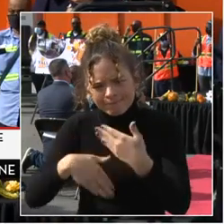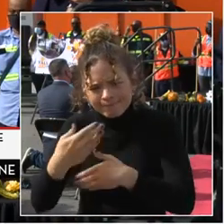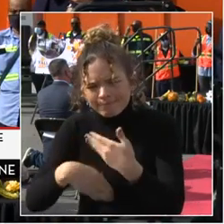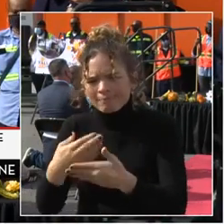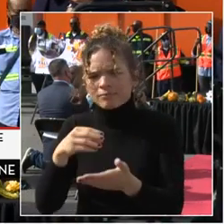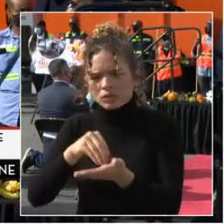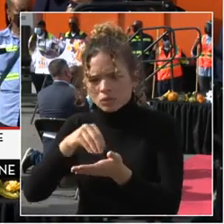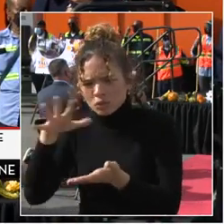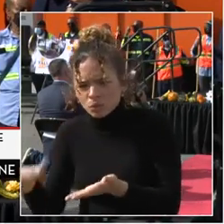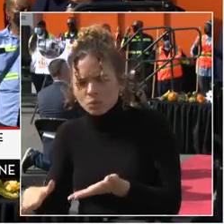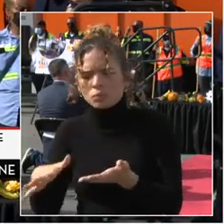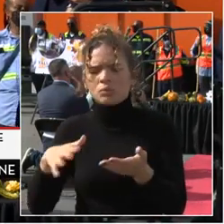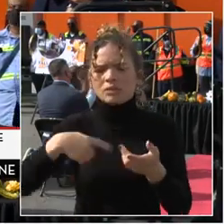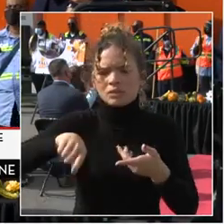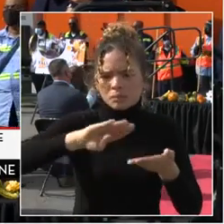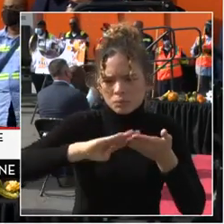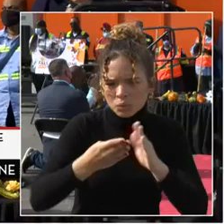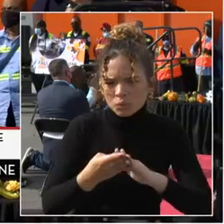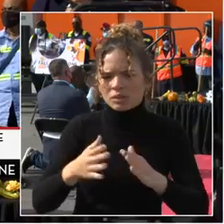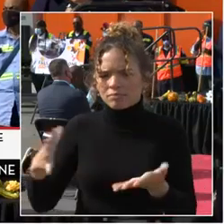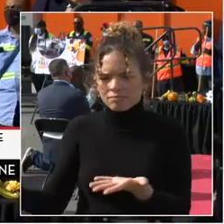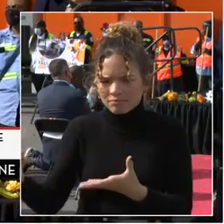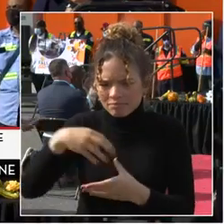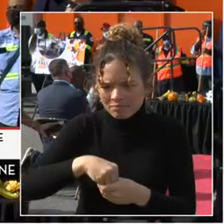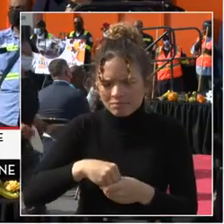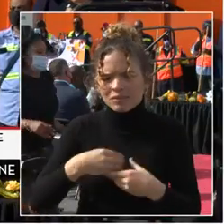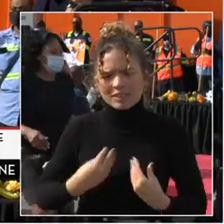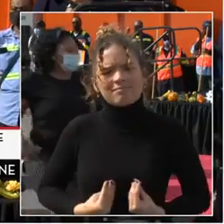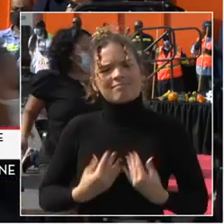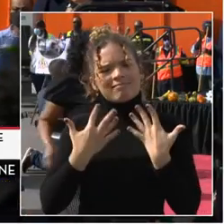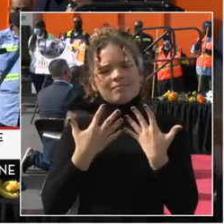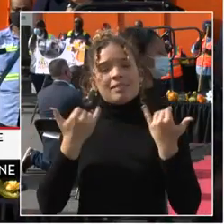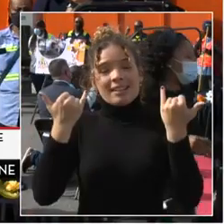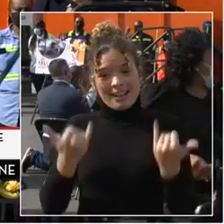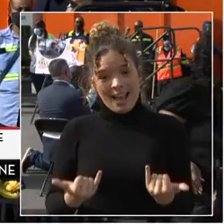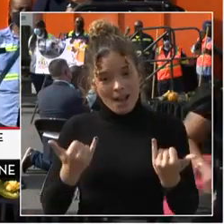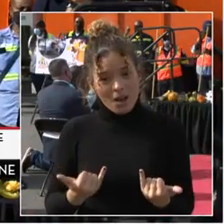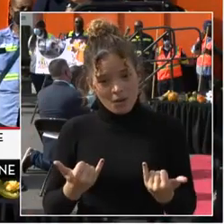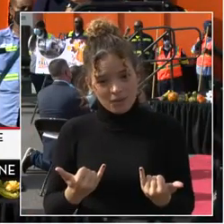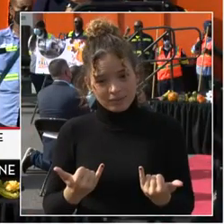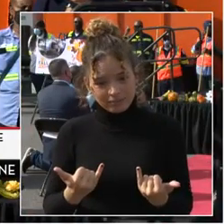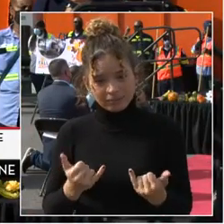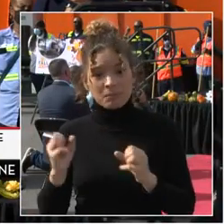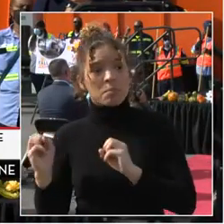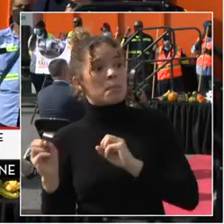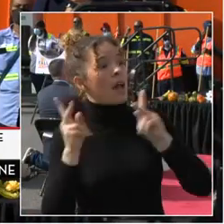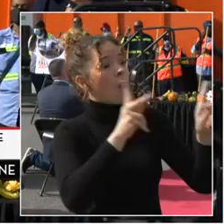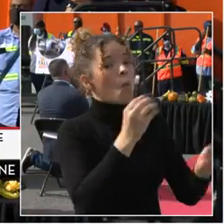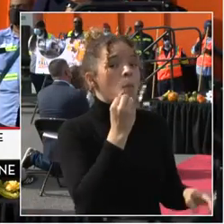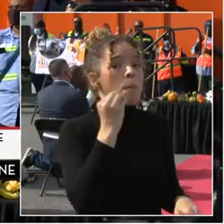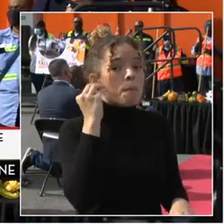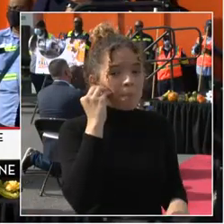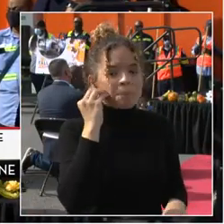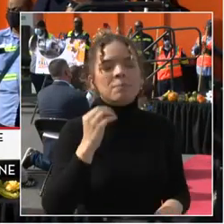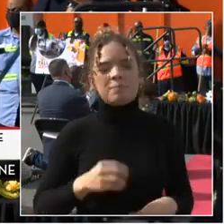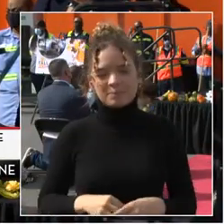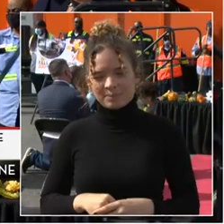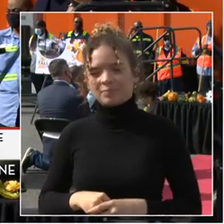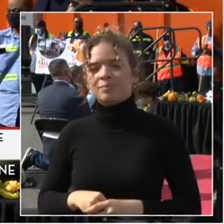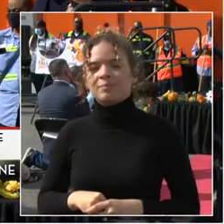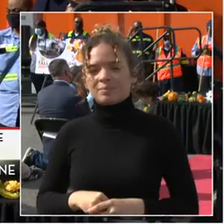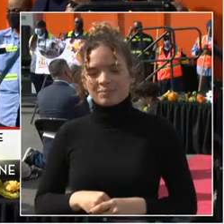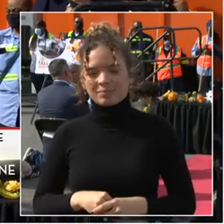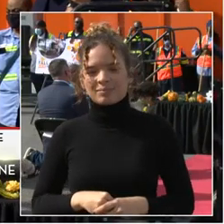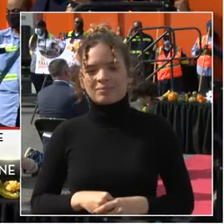and challenged and inspired now that they're back home. We know that Ms. Foster also stepped up in her